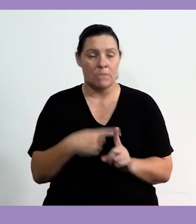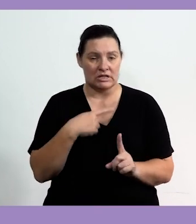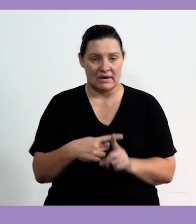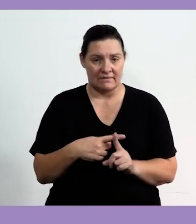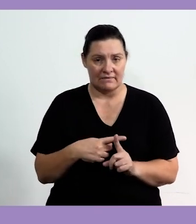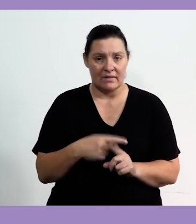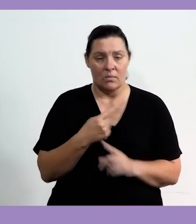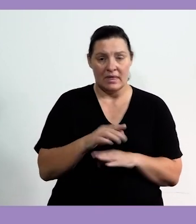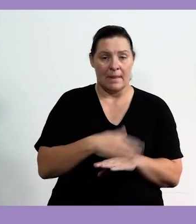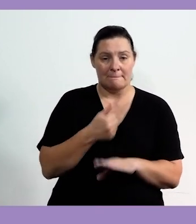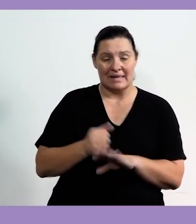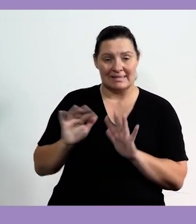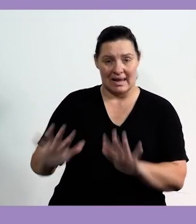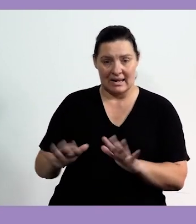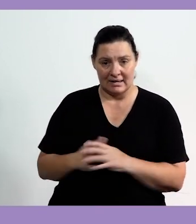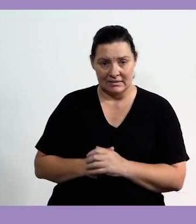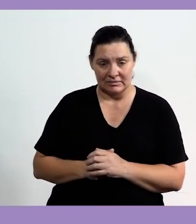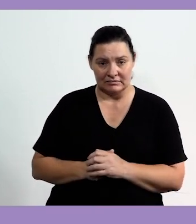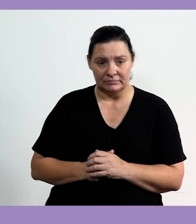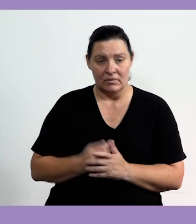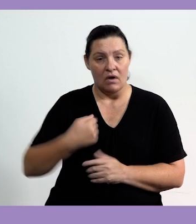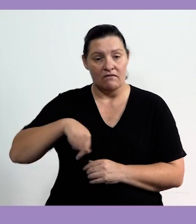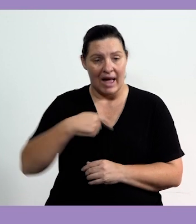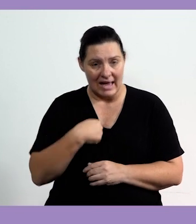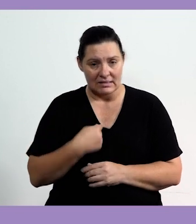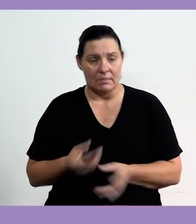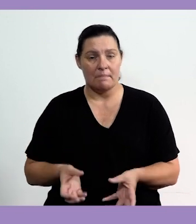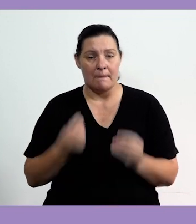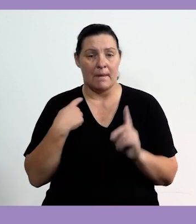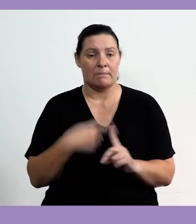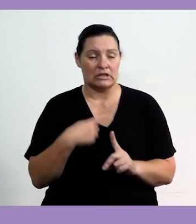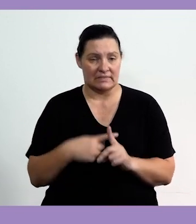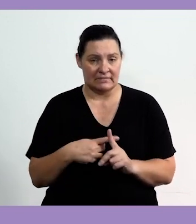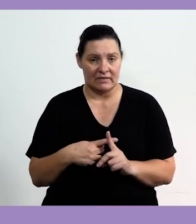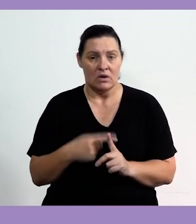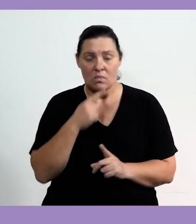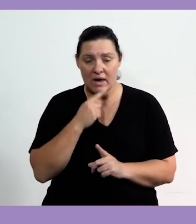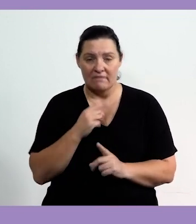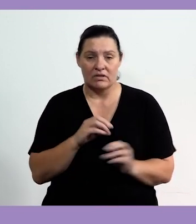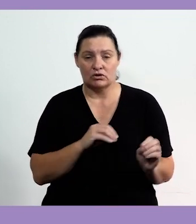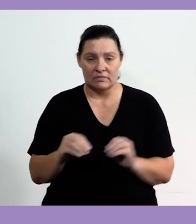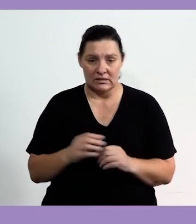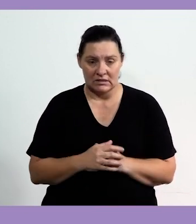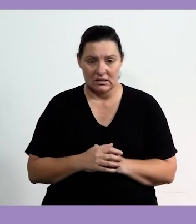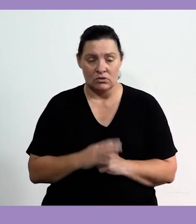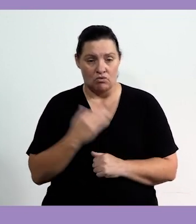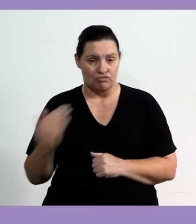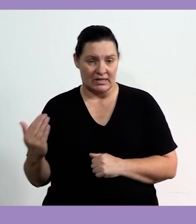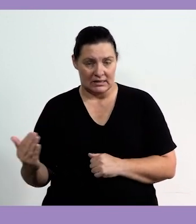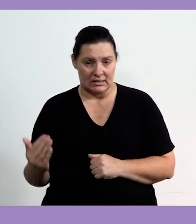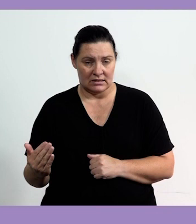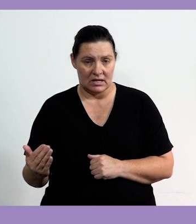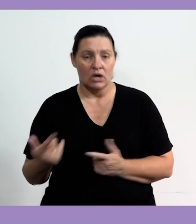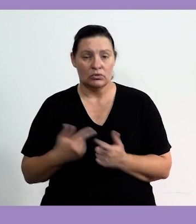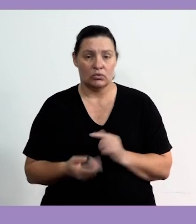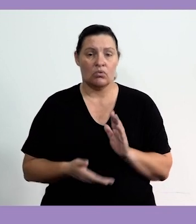Remember, it is a positive exponent there with the base 10. For us to get the positive exponent, we had shifted